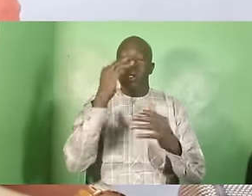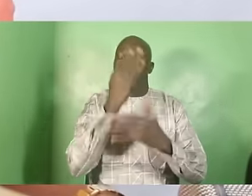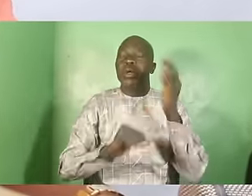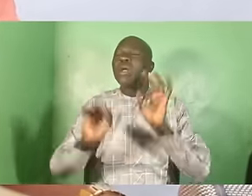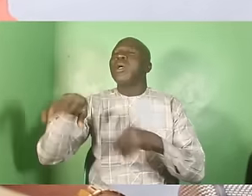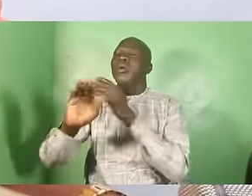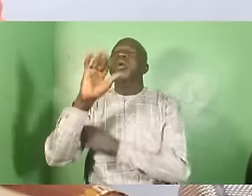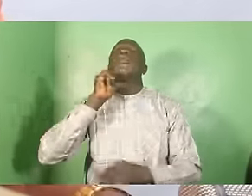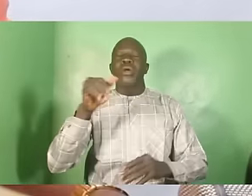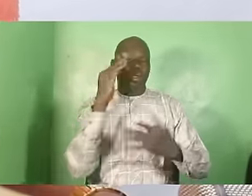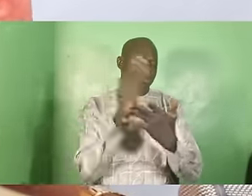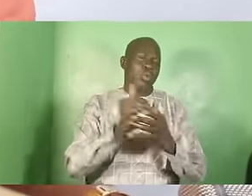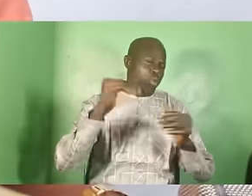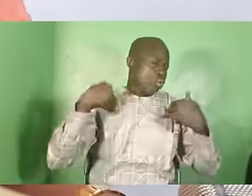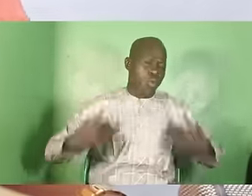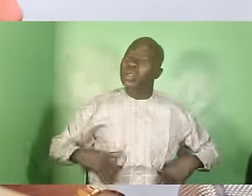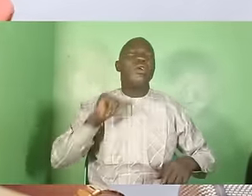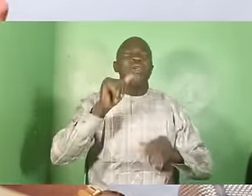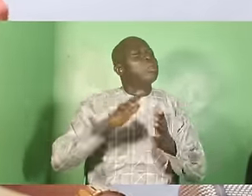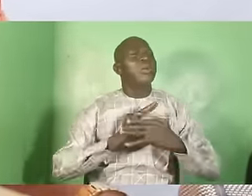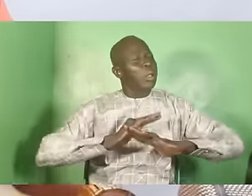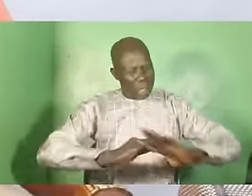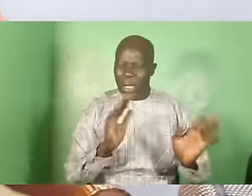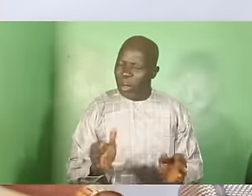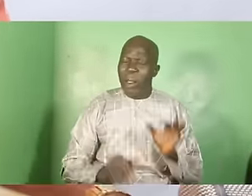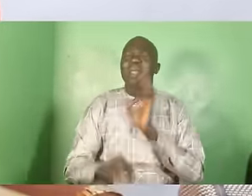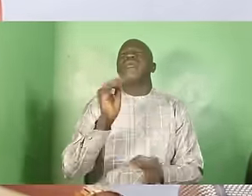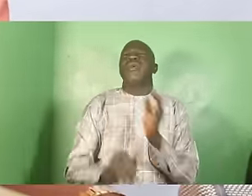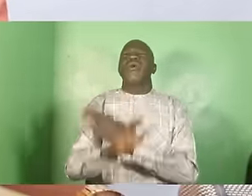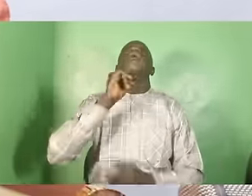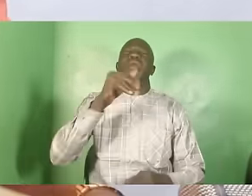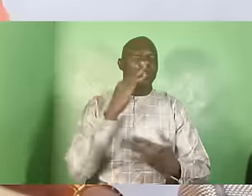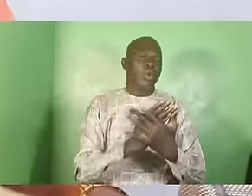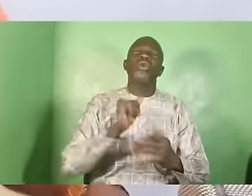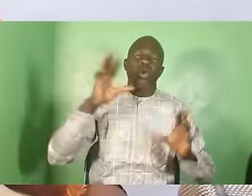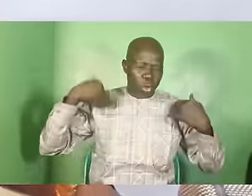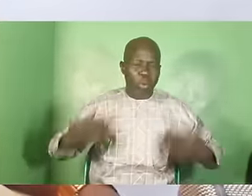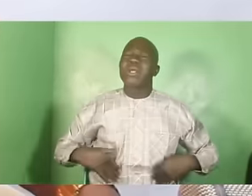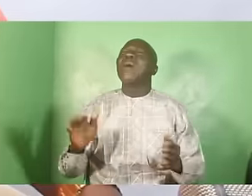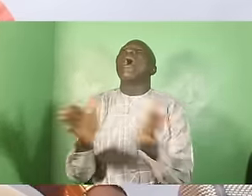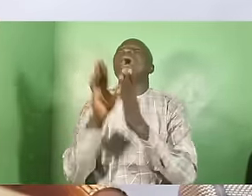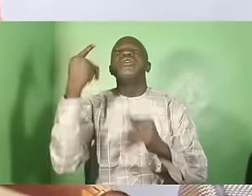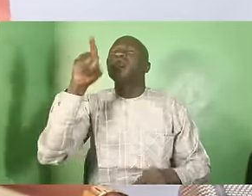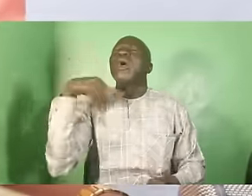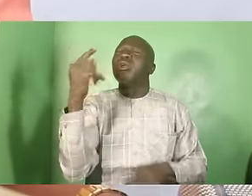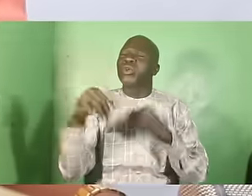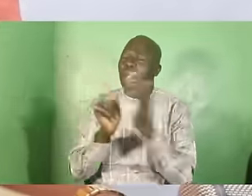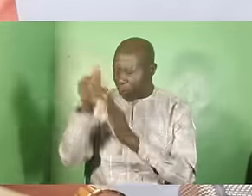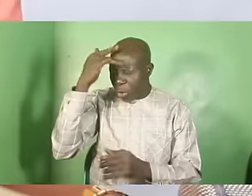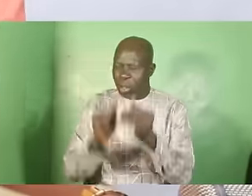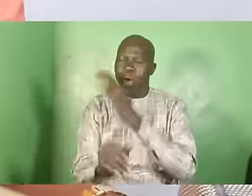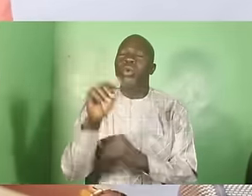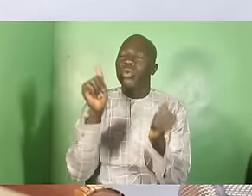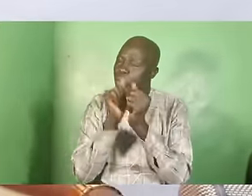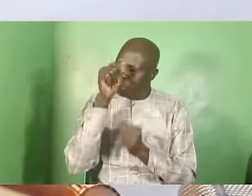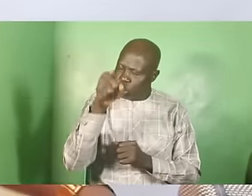what that the one that God has not stopped, and you only command no man will say, and don't know what that the one that God has not stopped, and you only command no man will say, and don't know what that the one that God